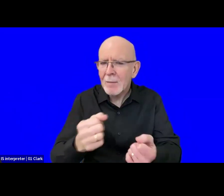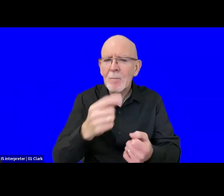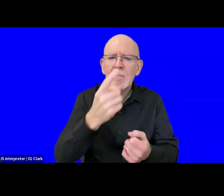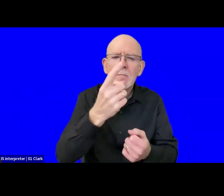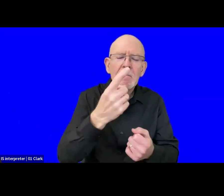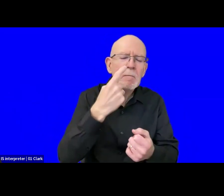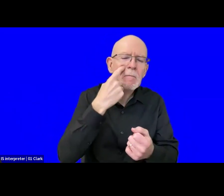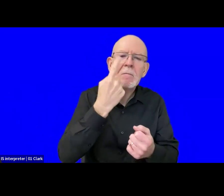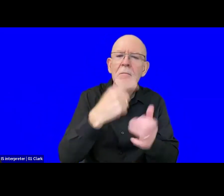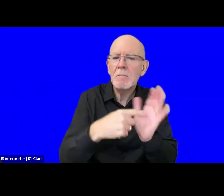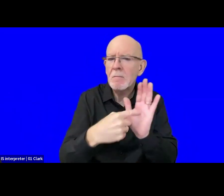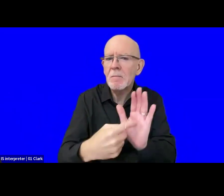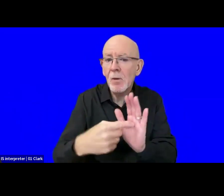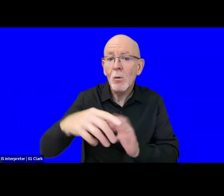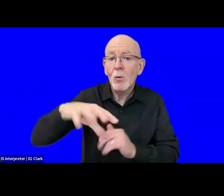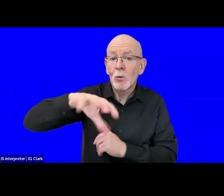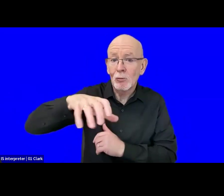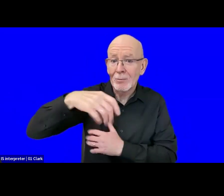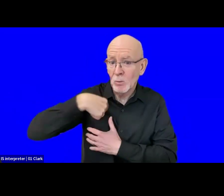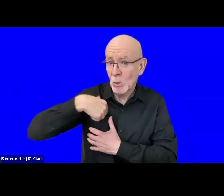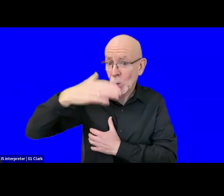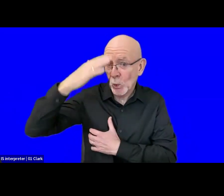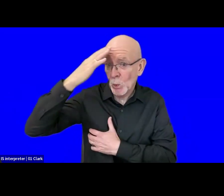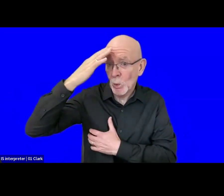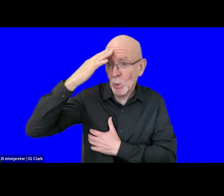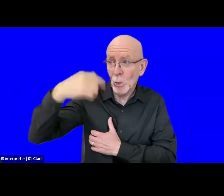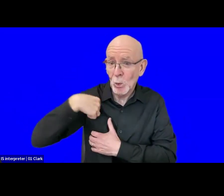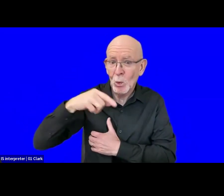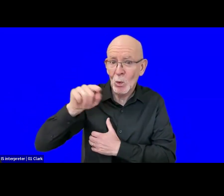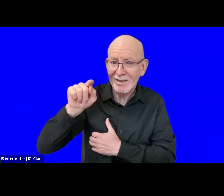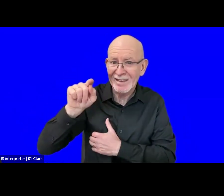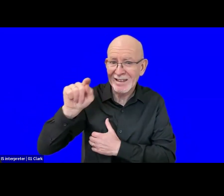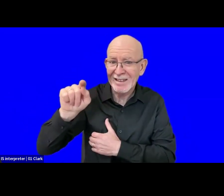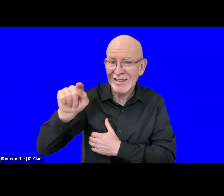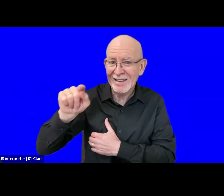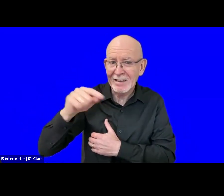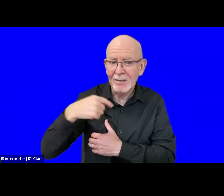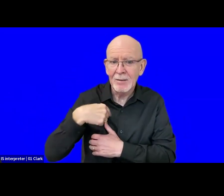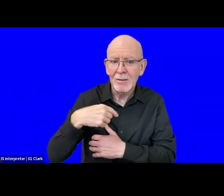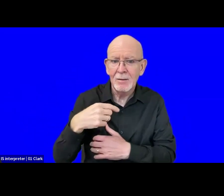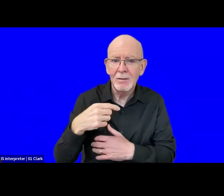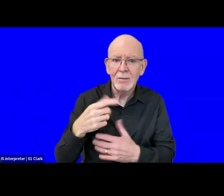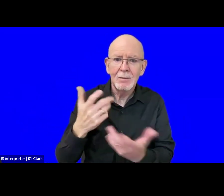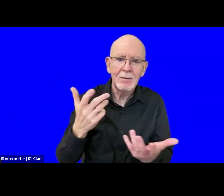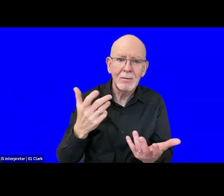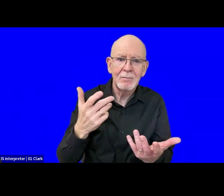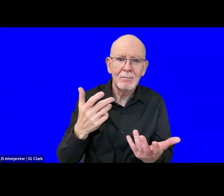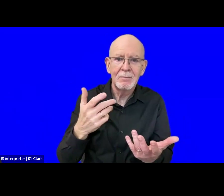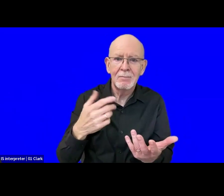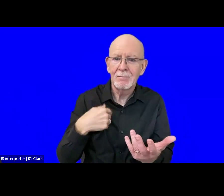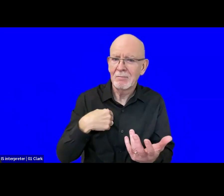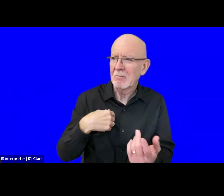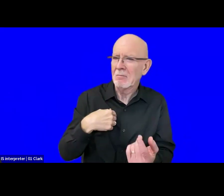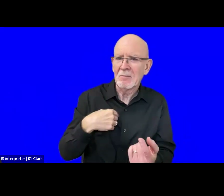but in France, the accessibility started to work not when the person with